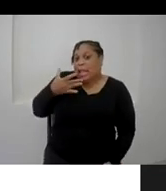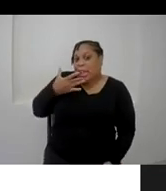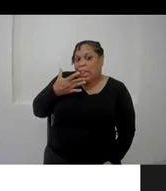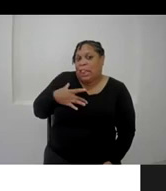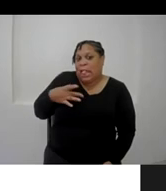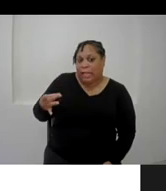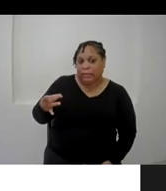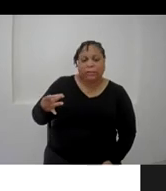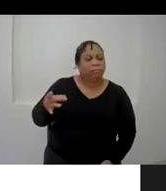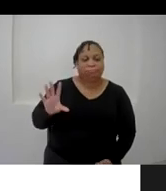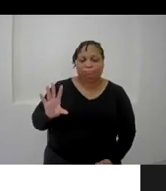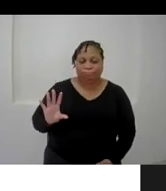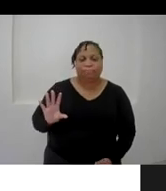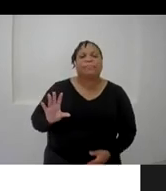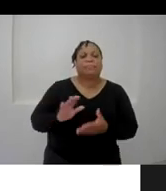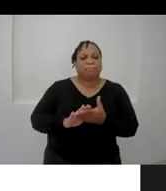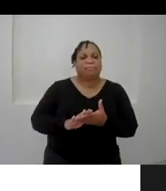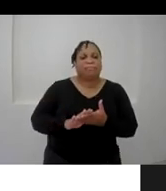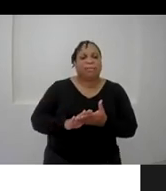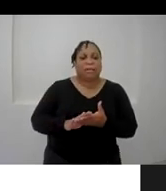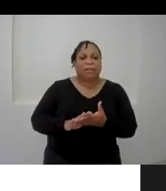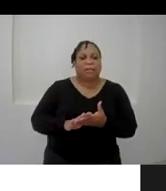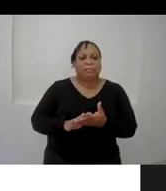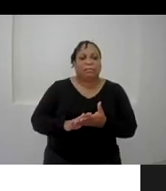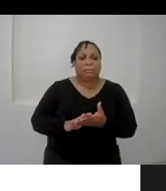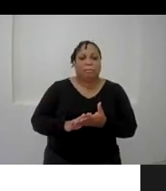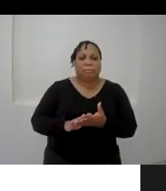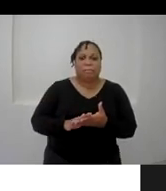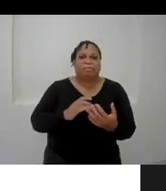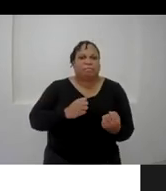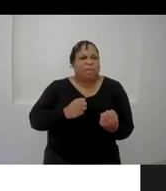such." They're quite very powerful.